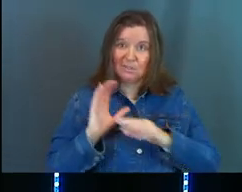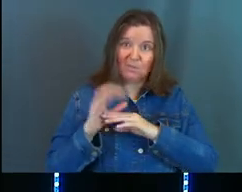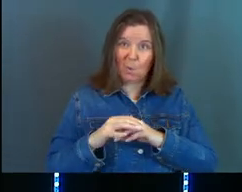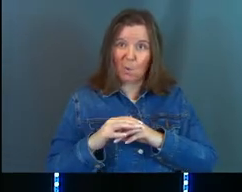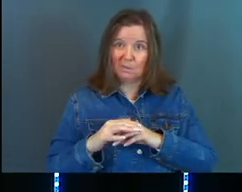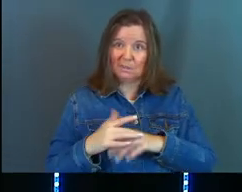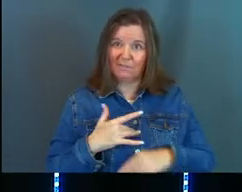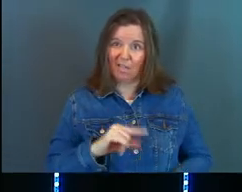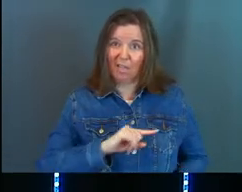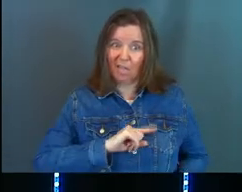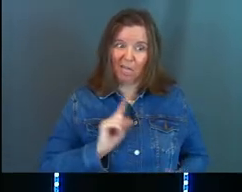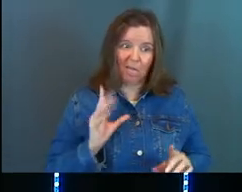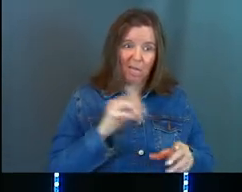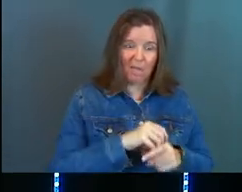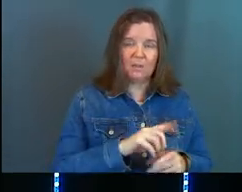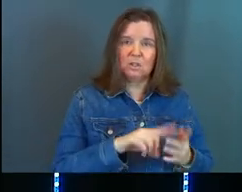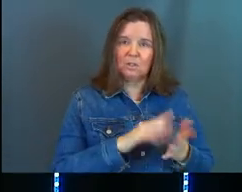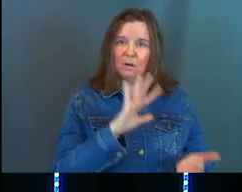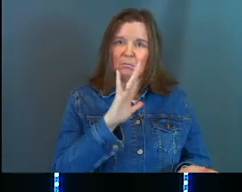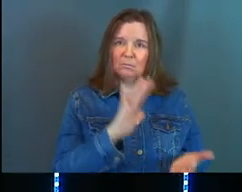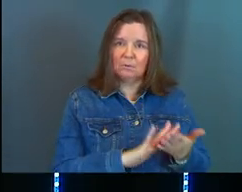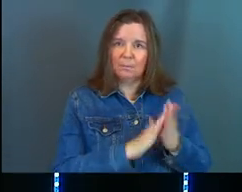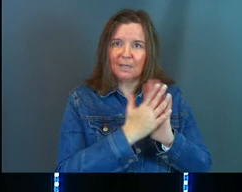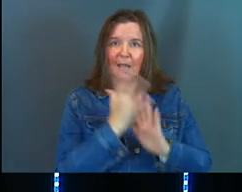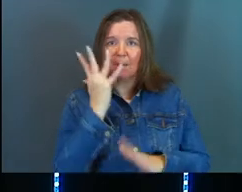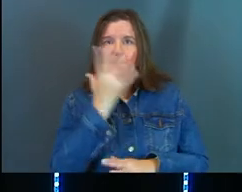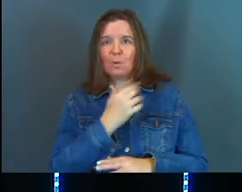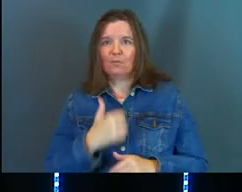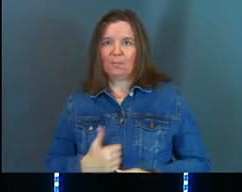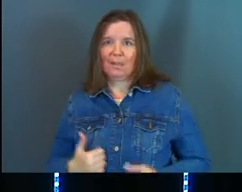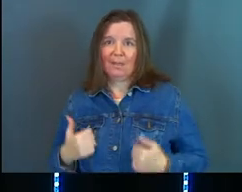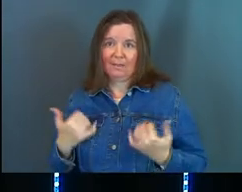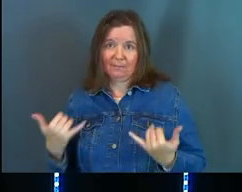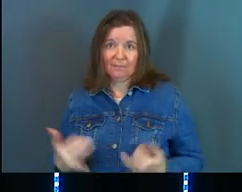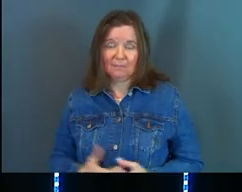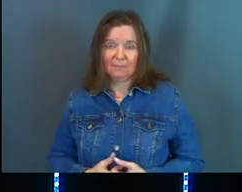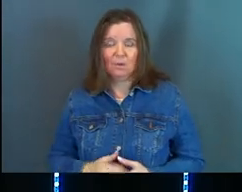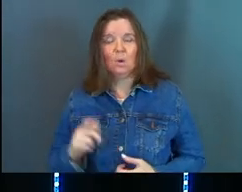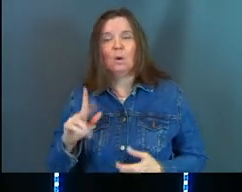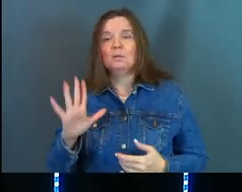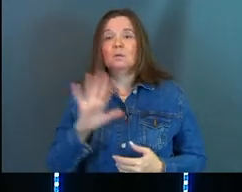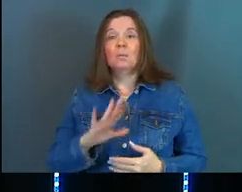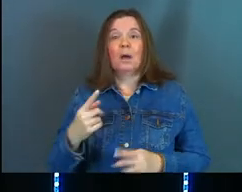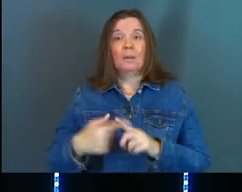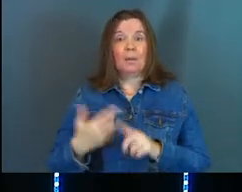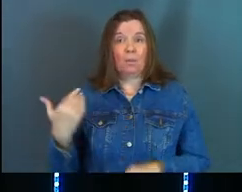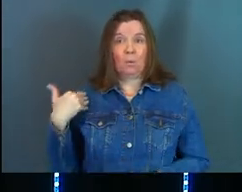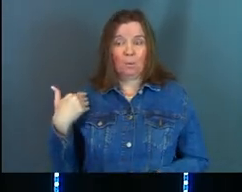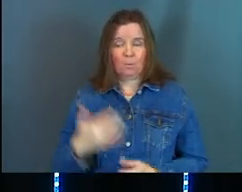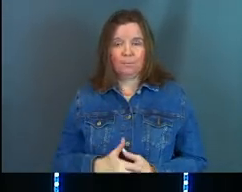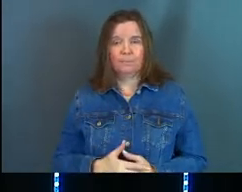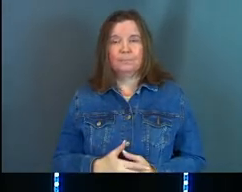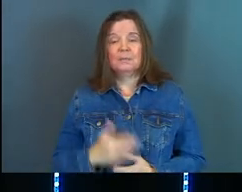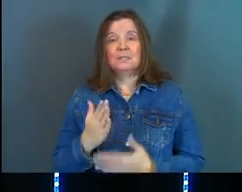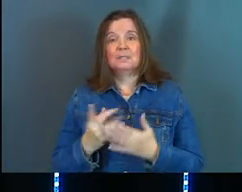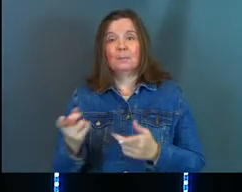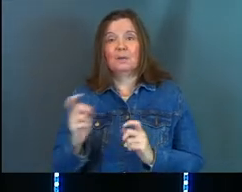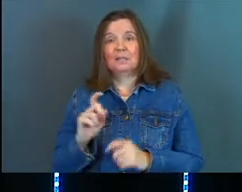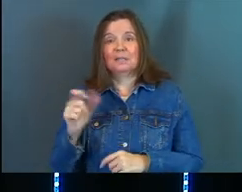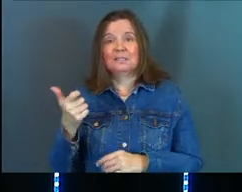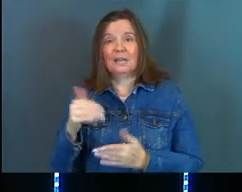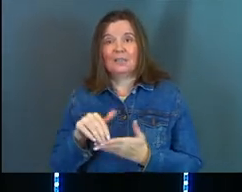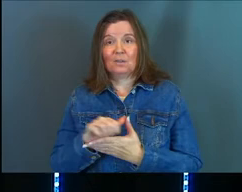into it, they should start to become beautiful in my life. Okay, so about a month ago, Someone